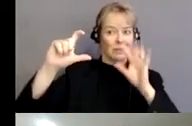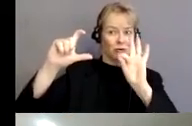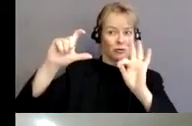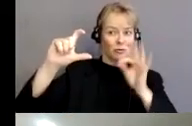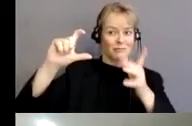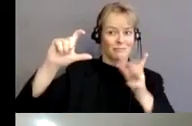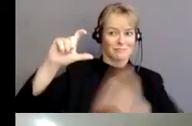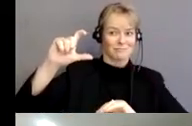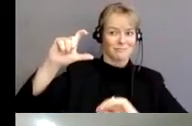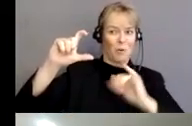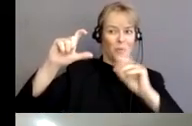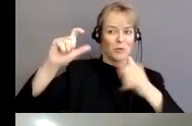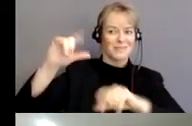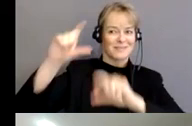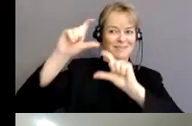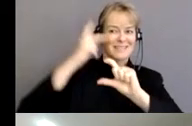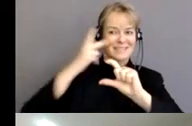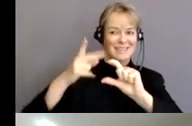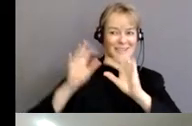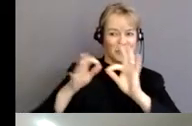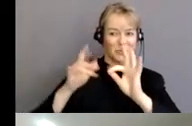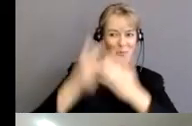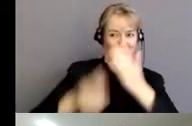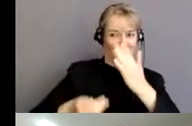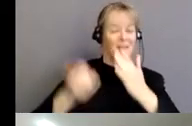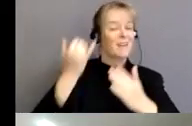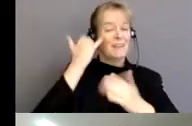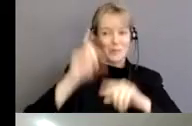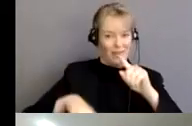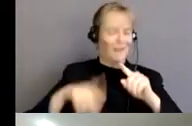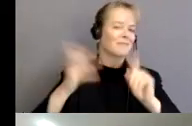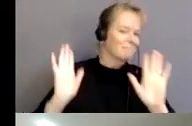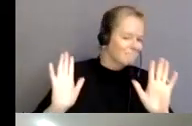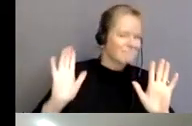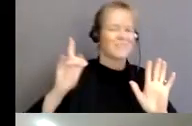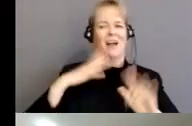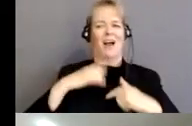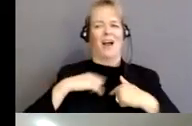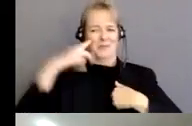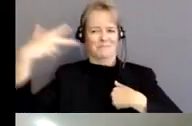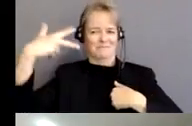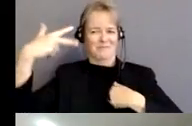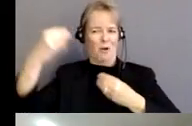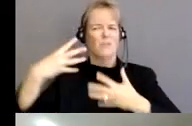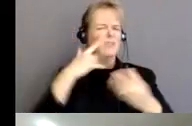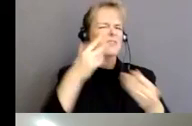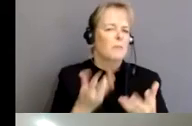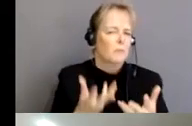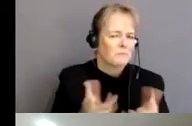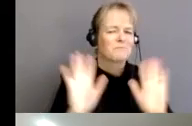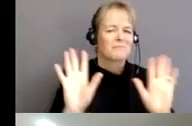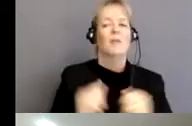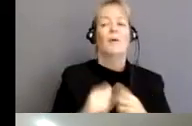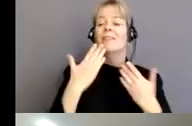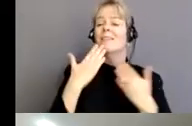If something goes crazy, I'll just turn off my video. Just let me know. Okay. So thank